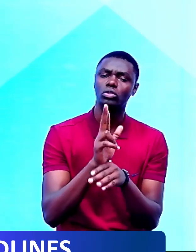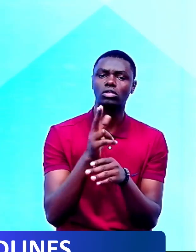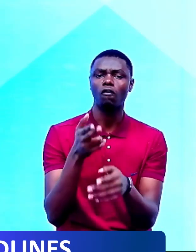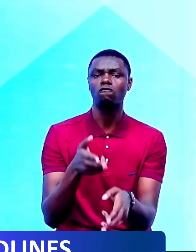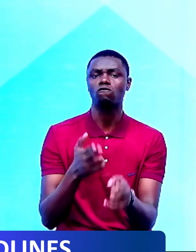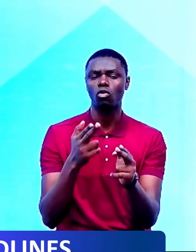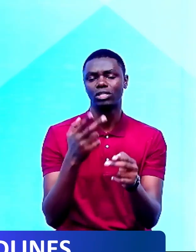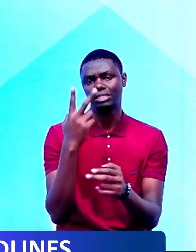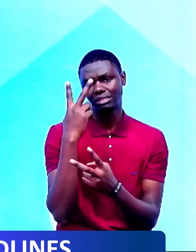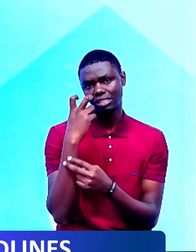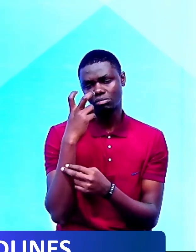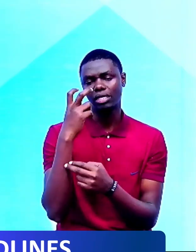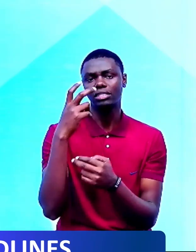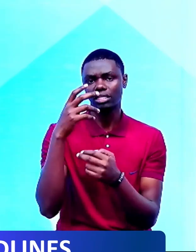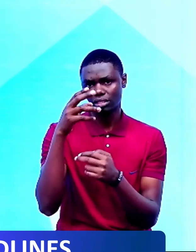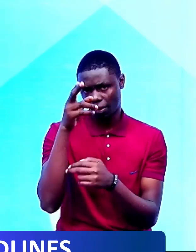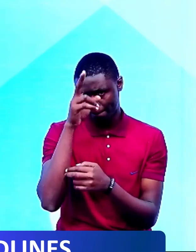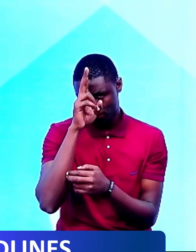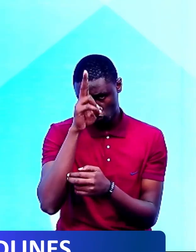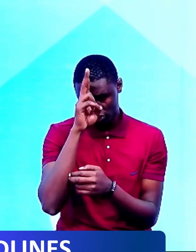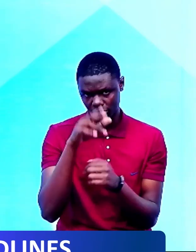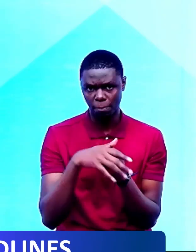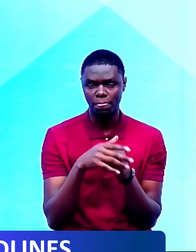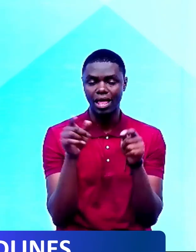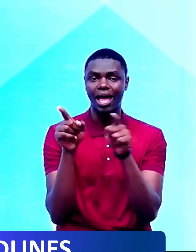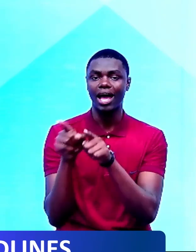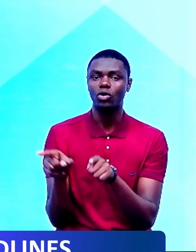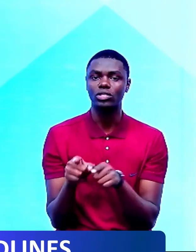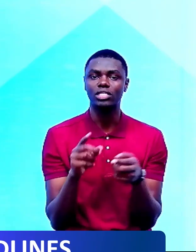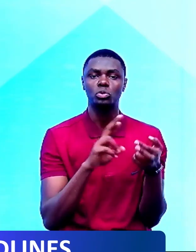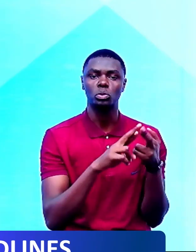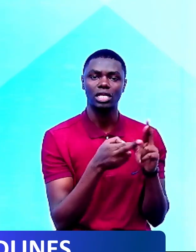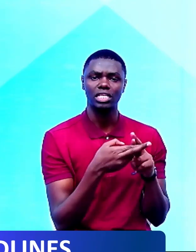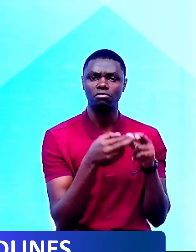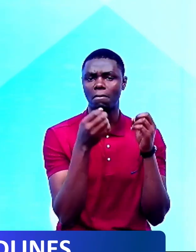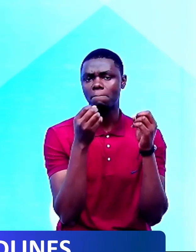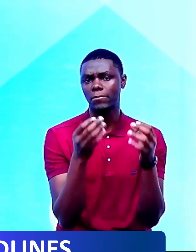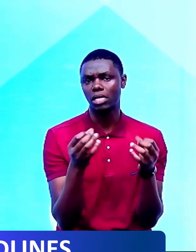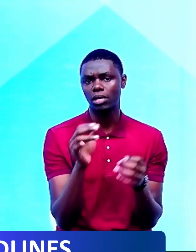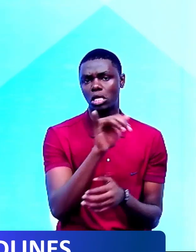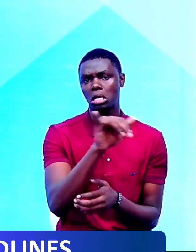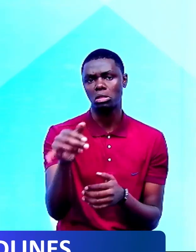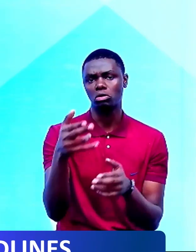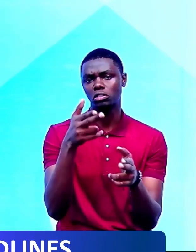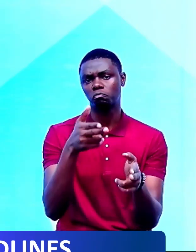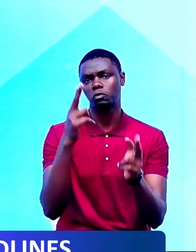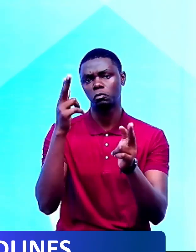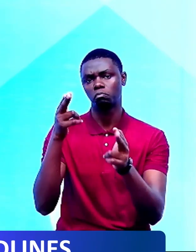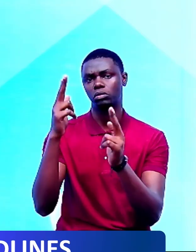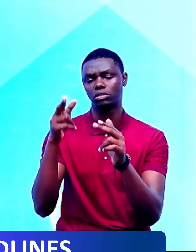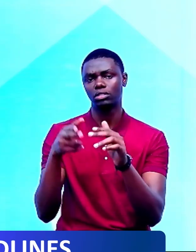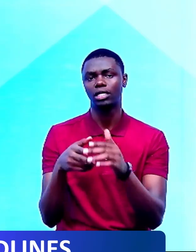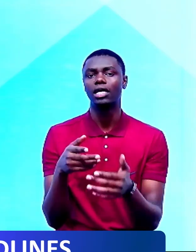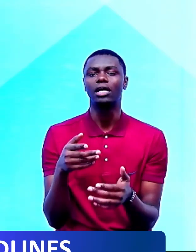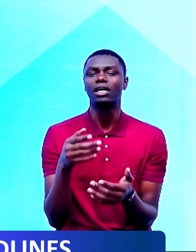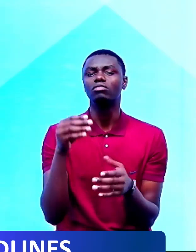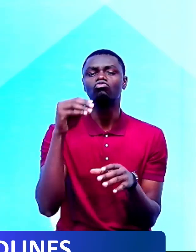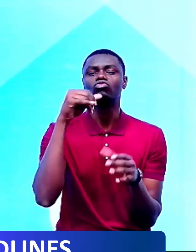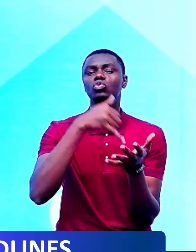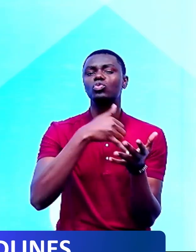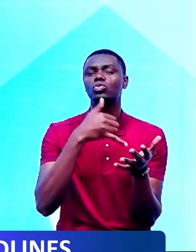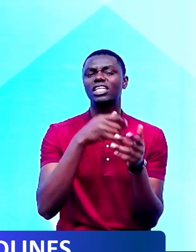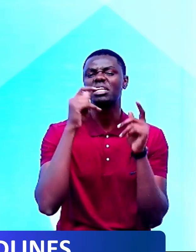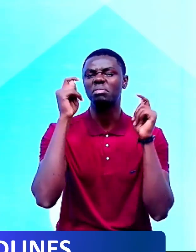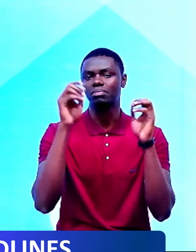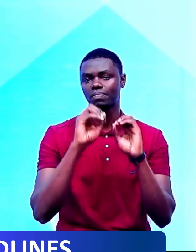suspected security agencies. According to relatives, most of those shot dead were not part of the